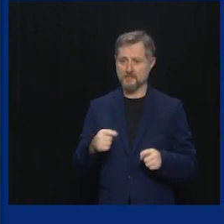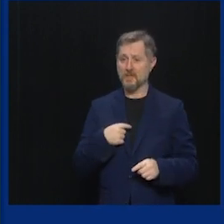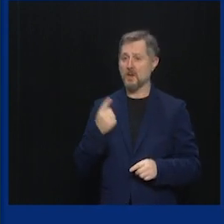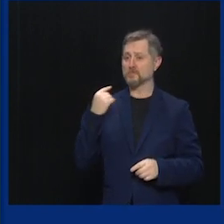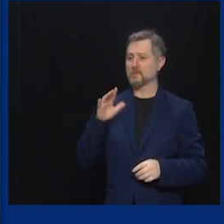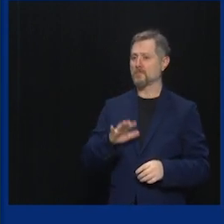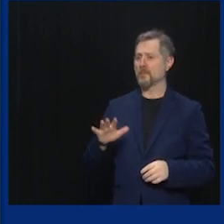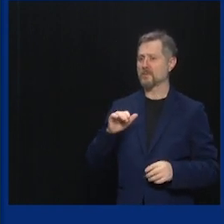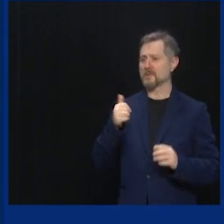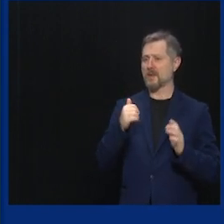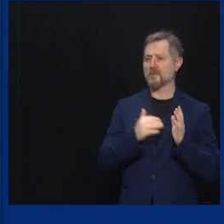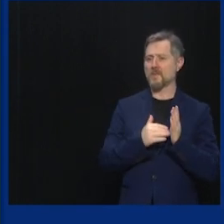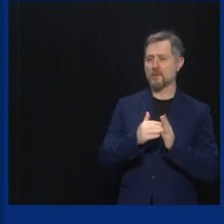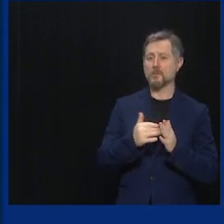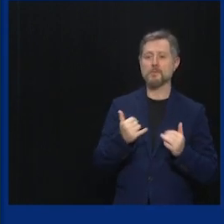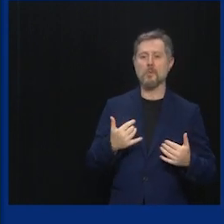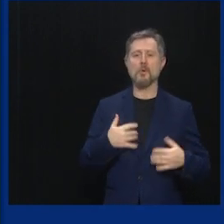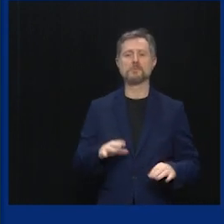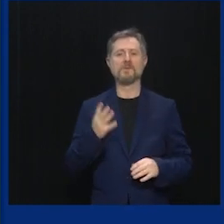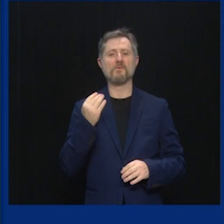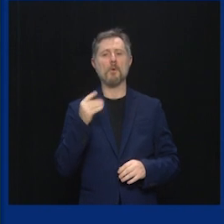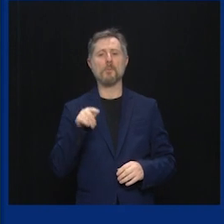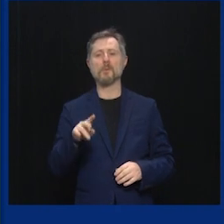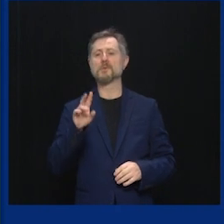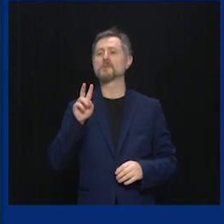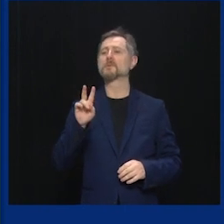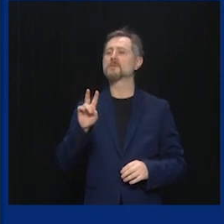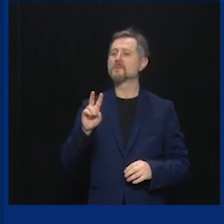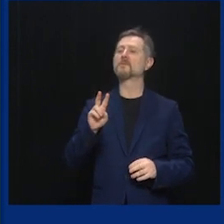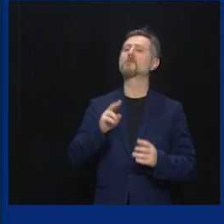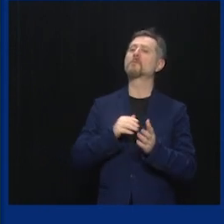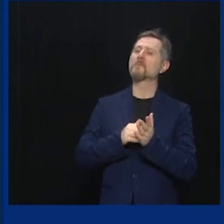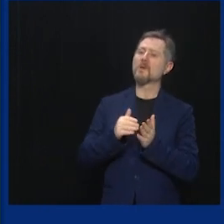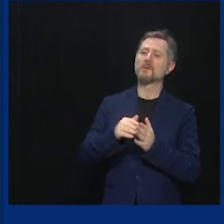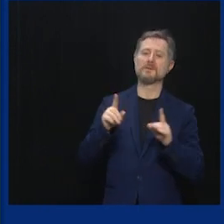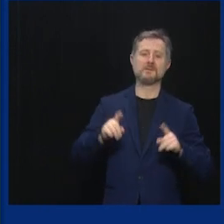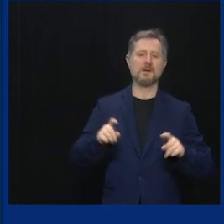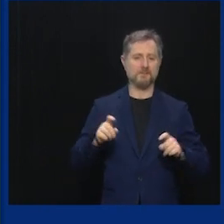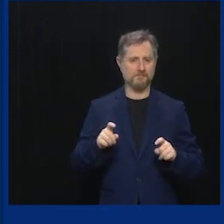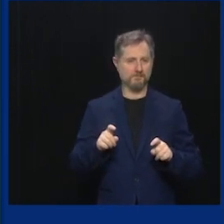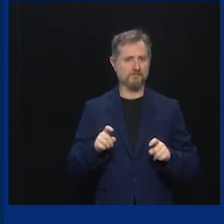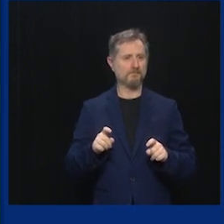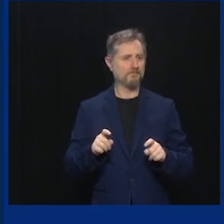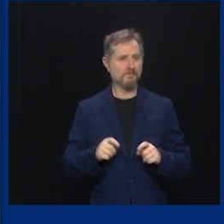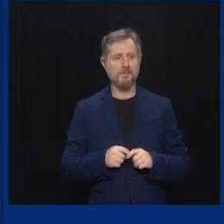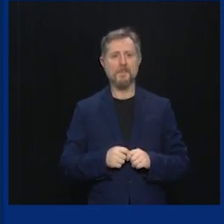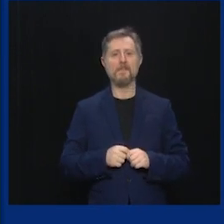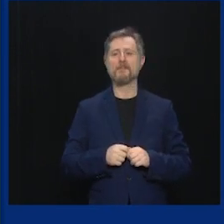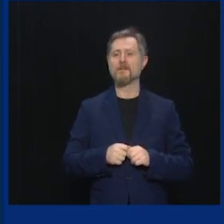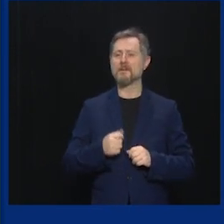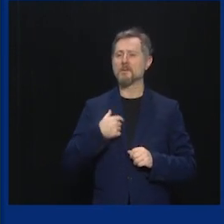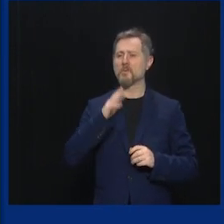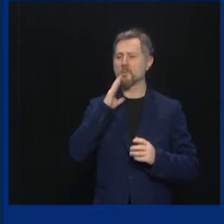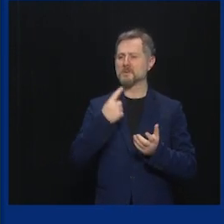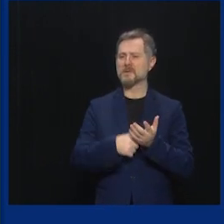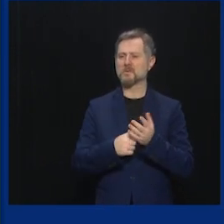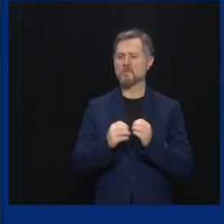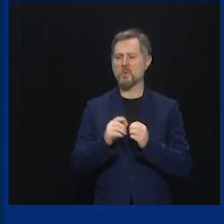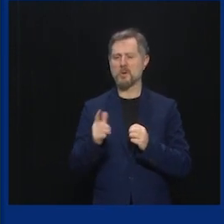This time we have 14.2 million tests between early September and currently. So I'll be talking more about testing in a couple